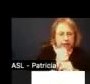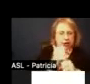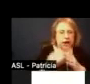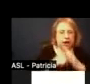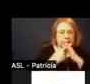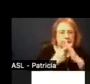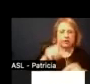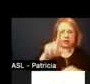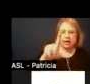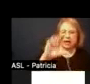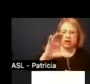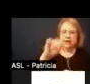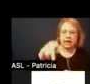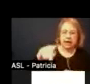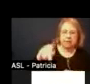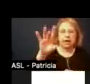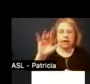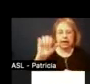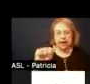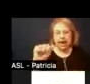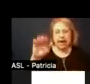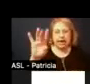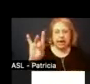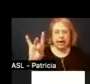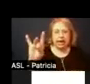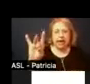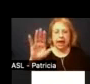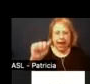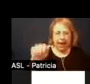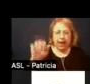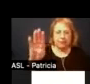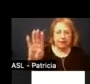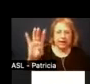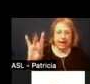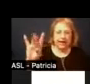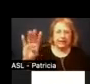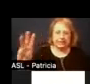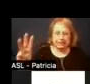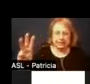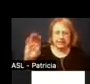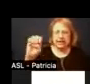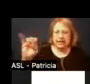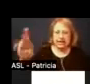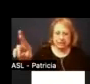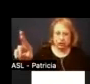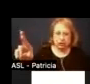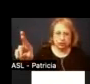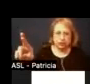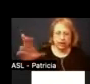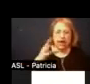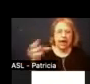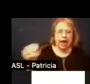lcap and our 8086 and esser actions uh the um two date expenditures related to that